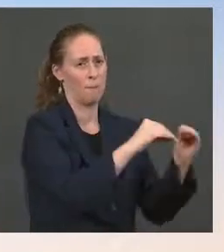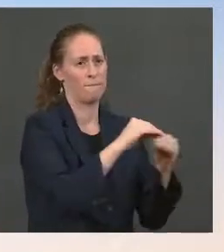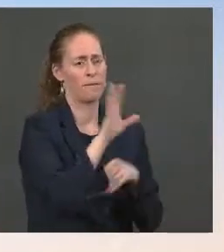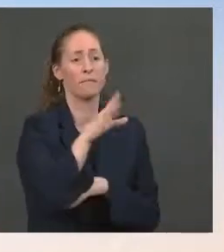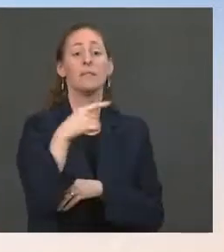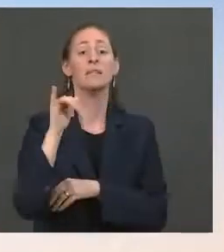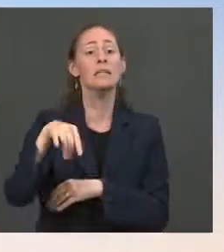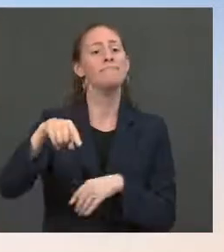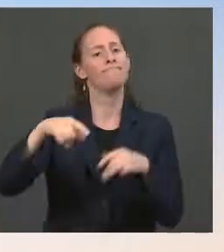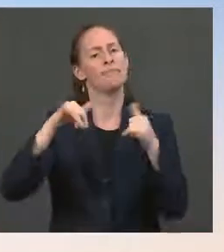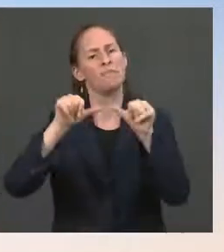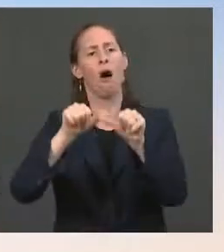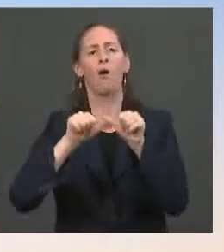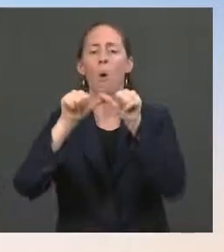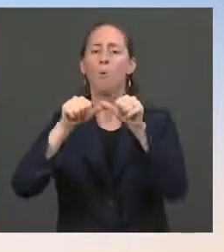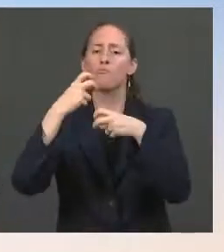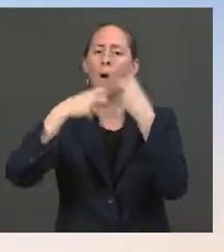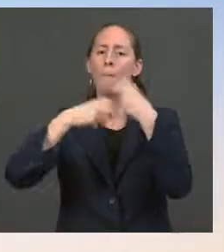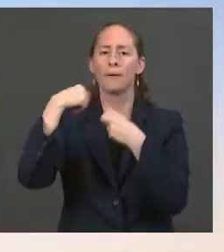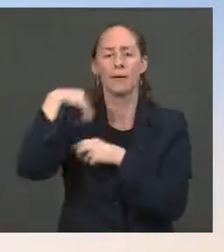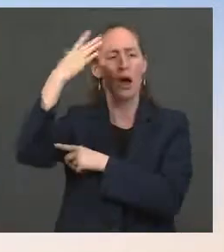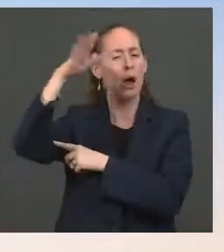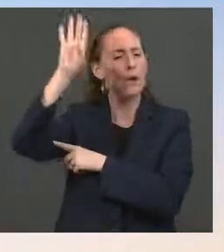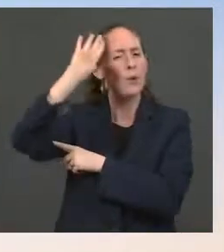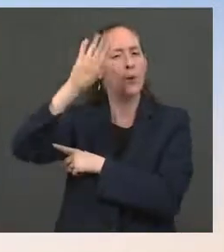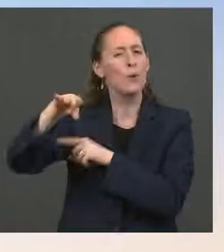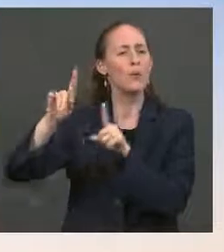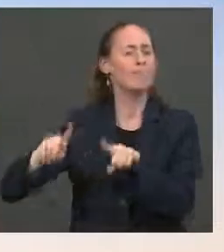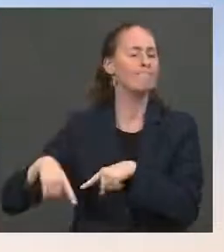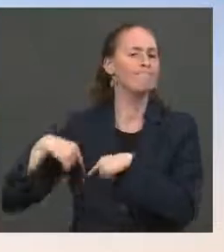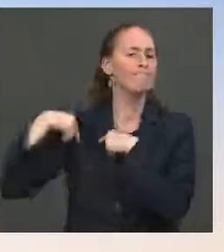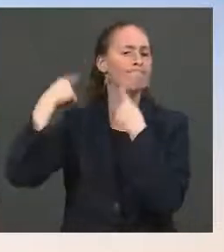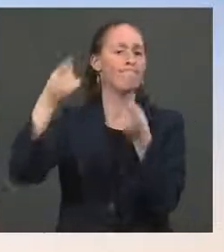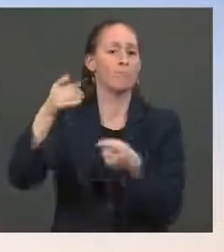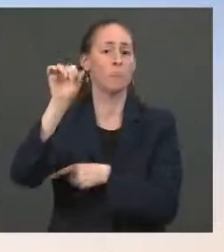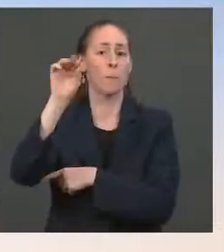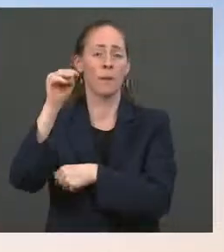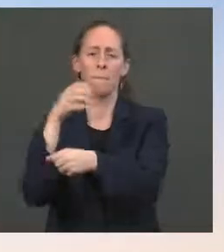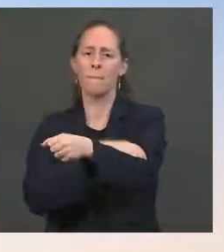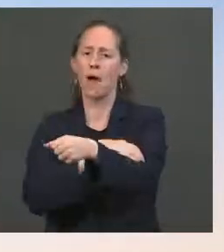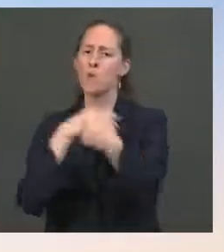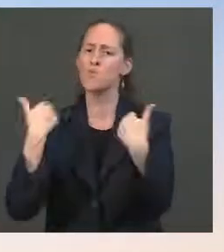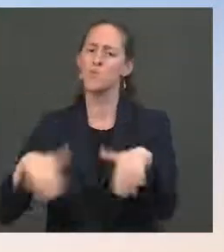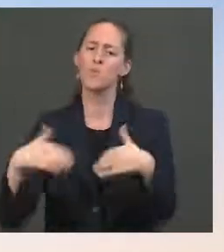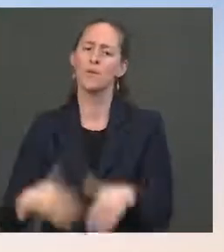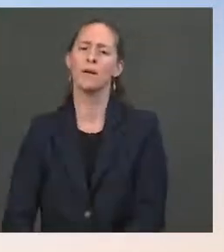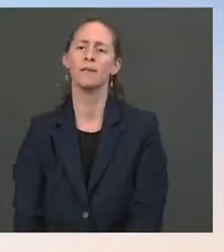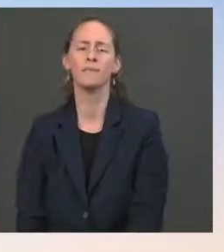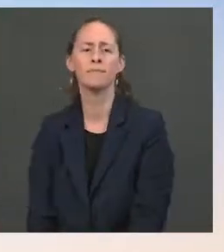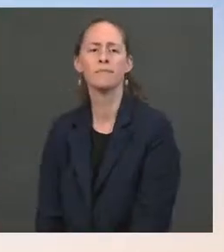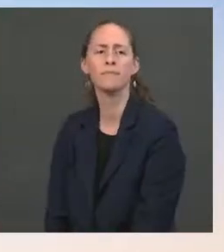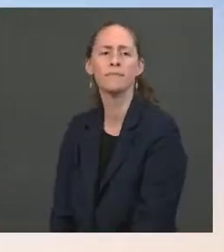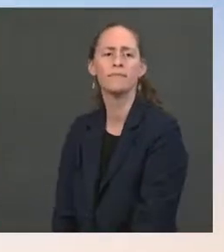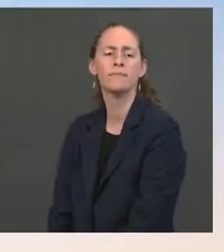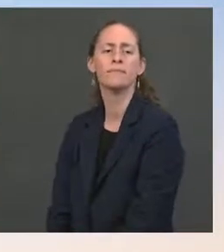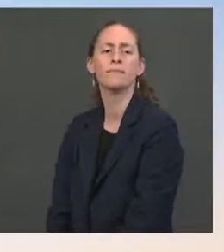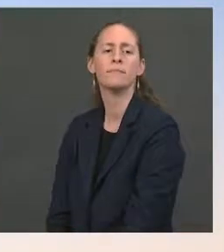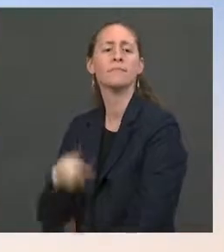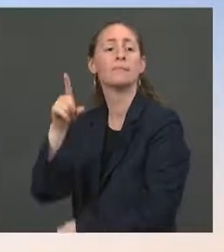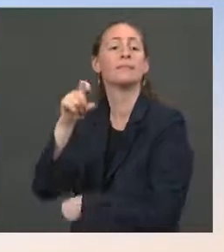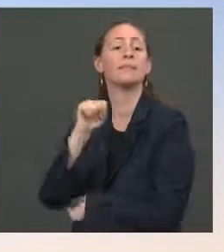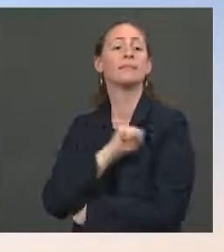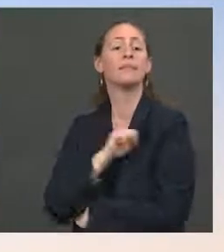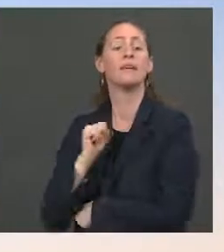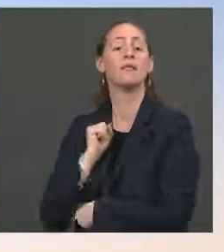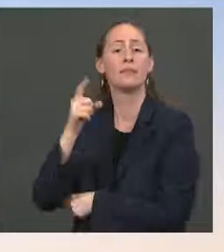in a series of revelations about the power of these platforms. Thanks, Jen. Senator Sanders said pretty clearly this weekend, we've got the President of the